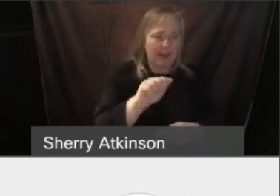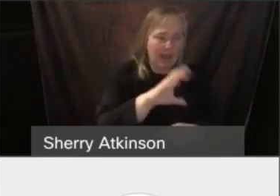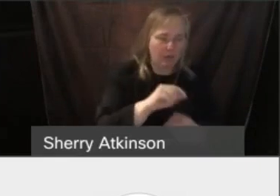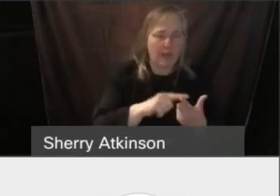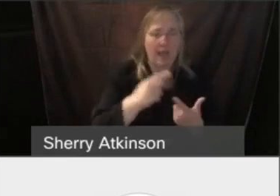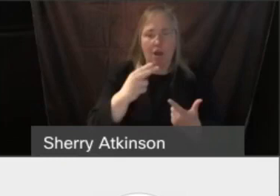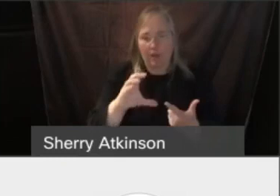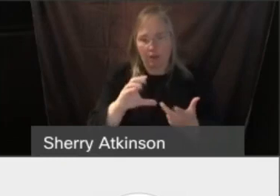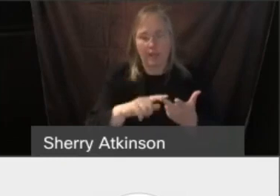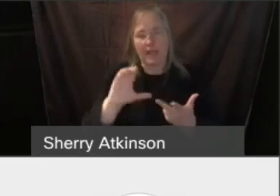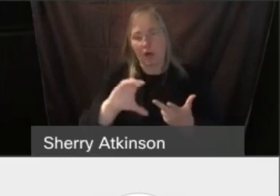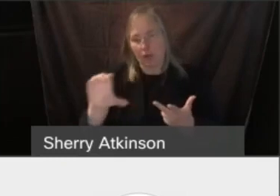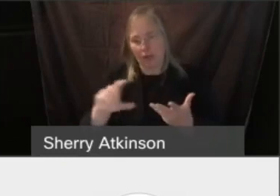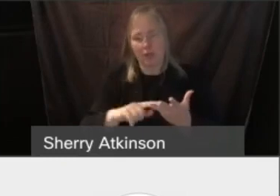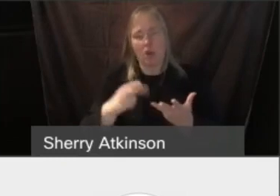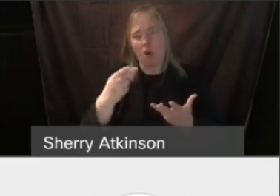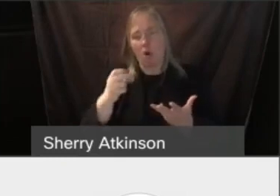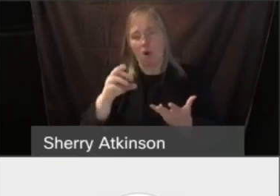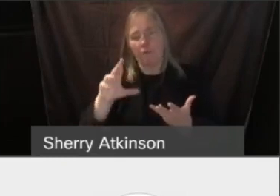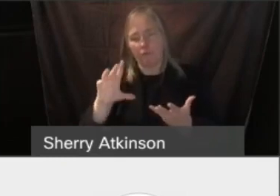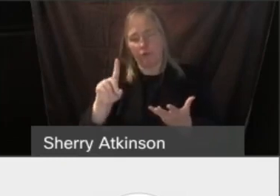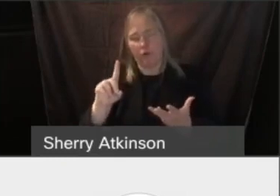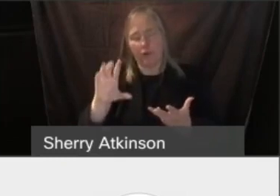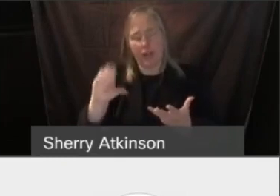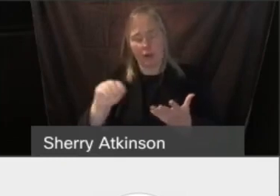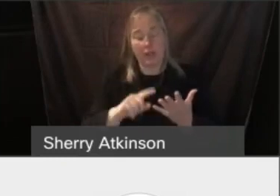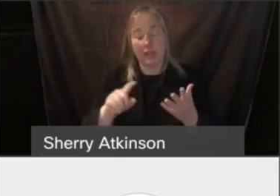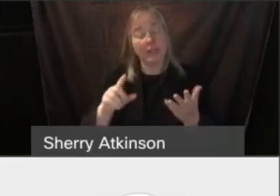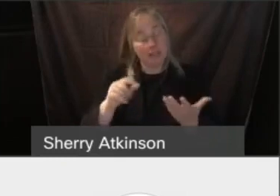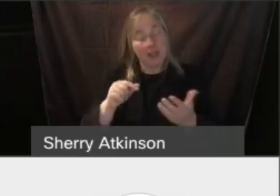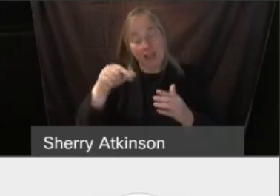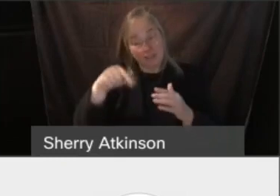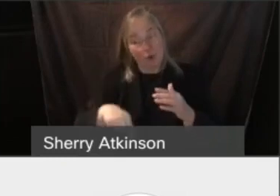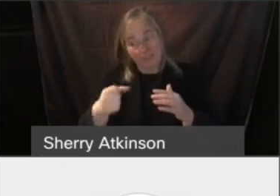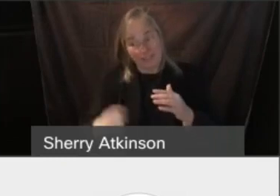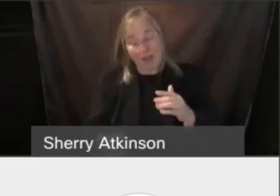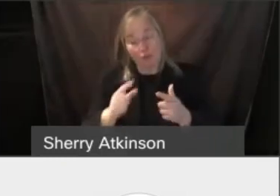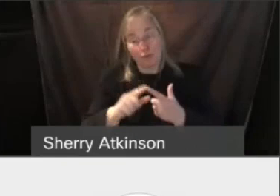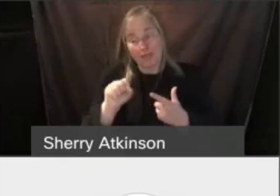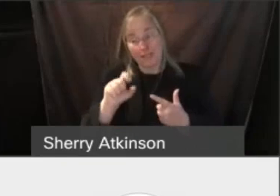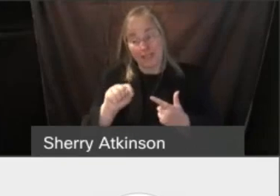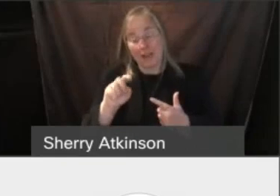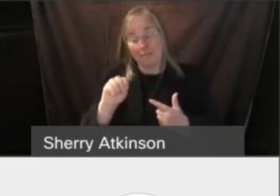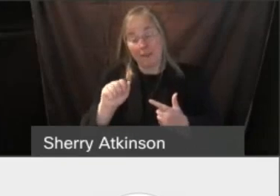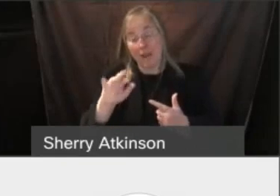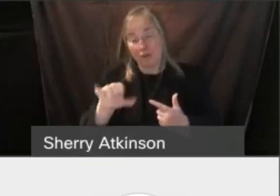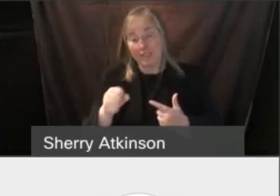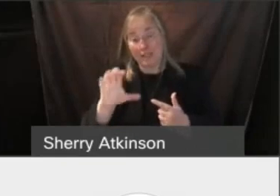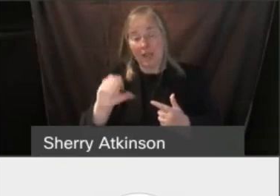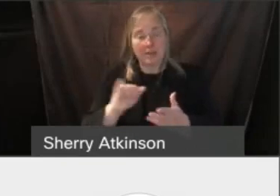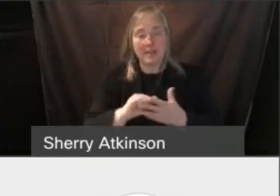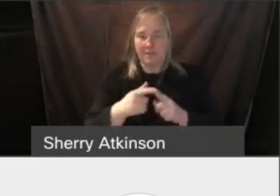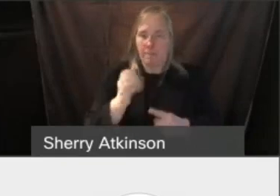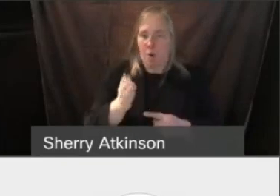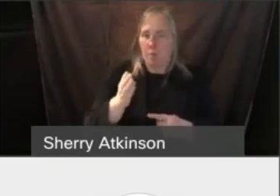County, Harford County. We're as far south as St. Mary's County. That's out of our Baltimore office. So we